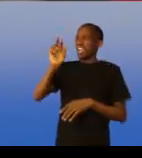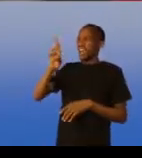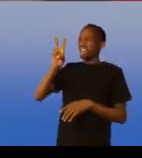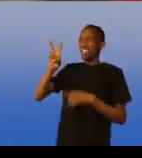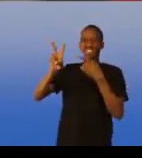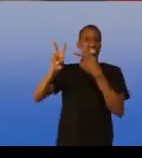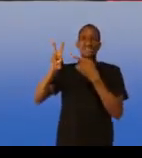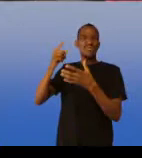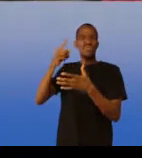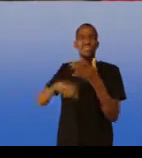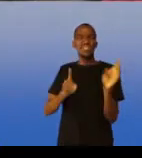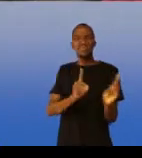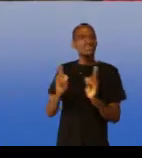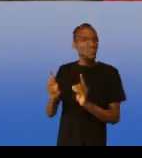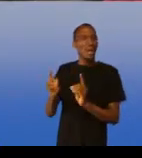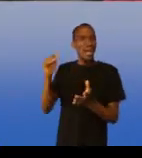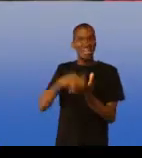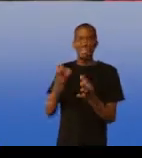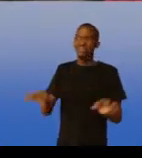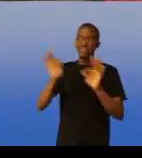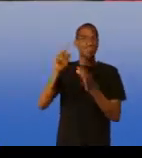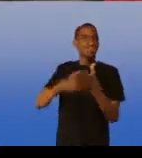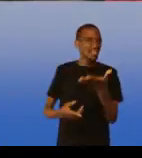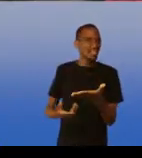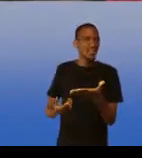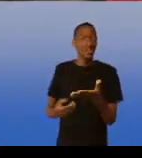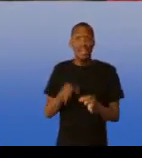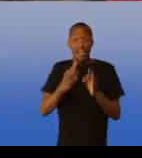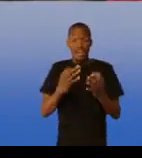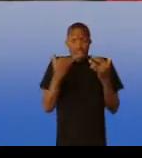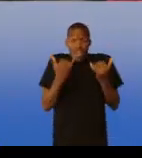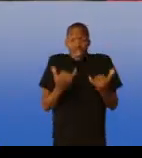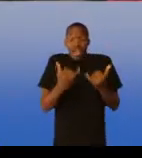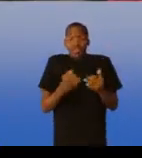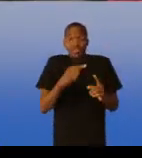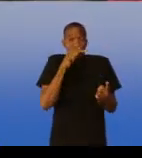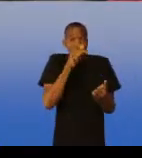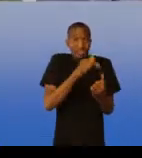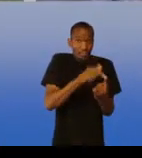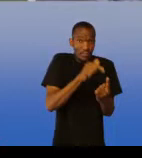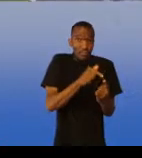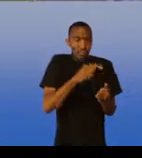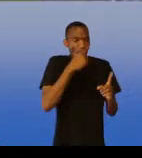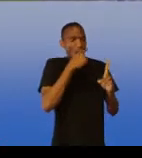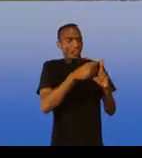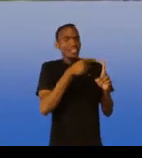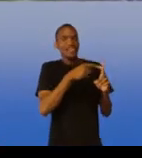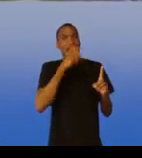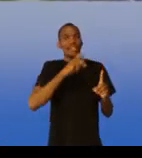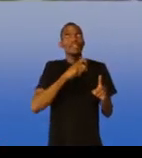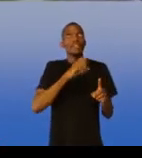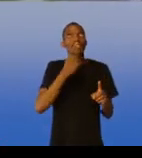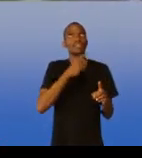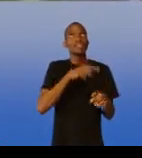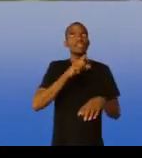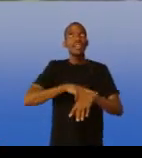how important they are. If somebody was to first test positively today, I would first ask them to take some time to sit down